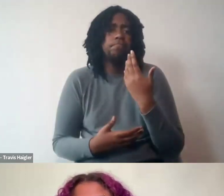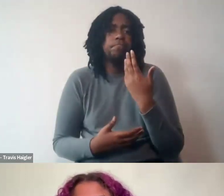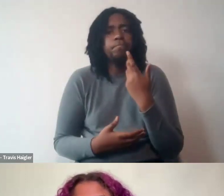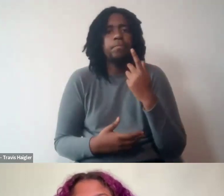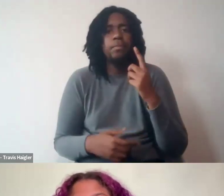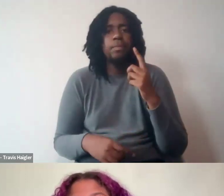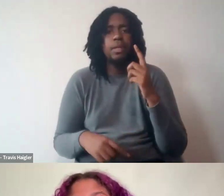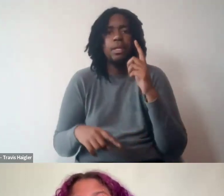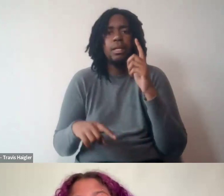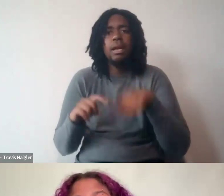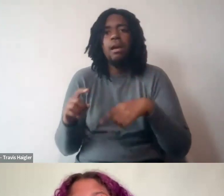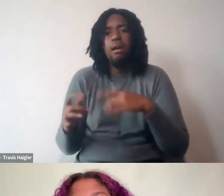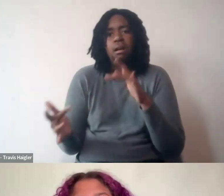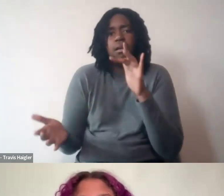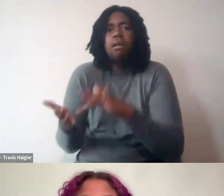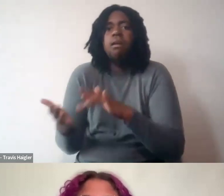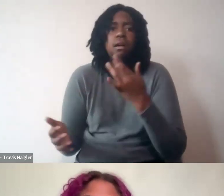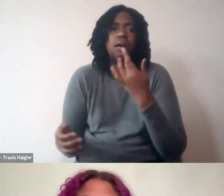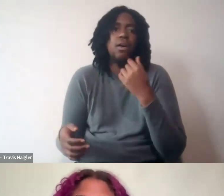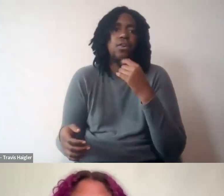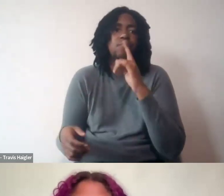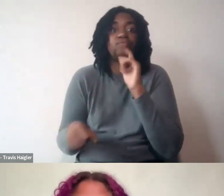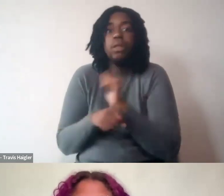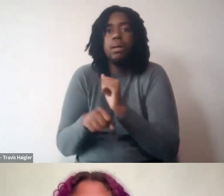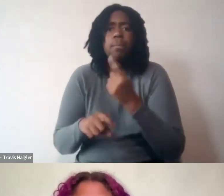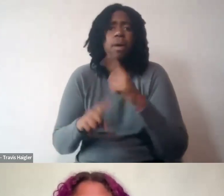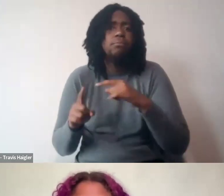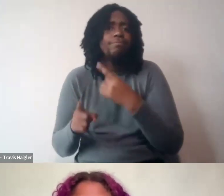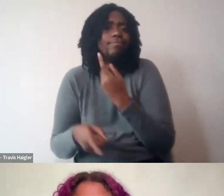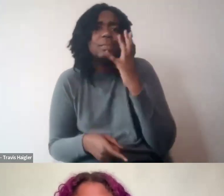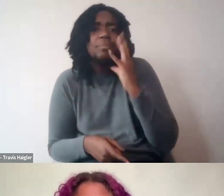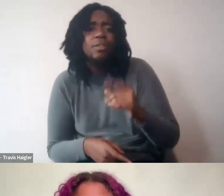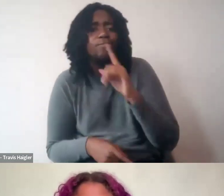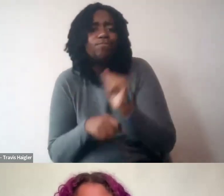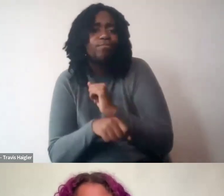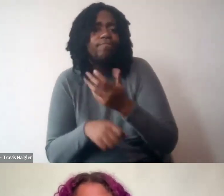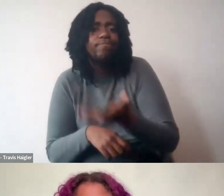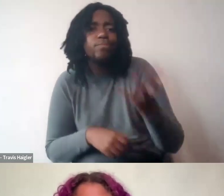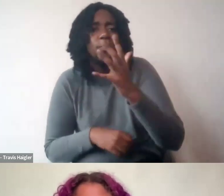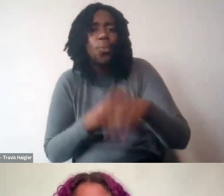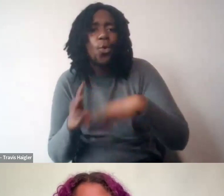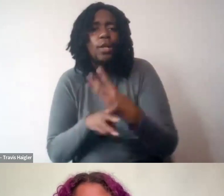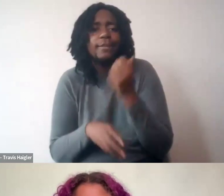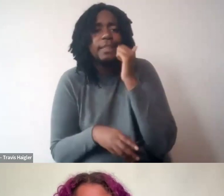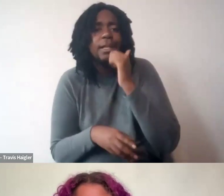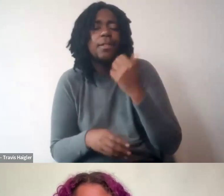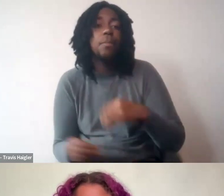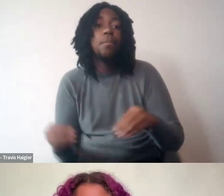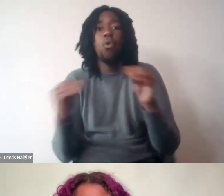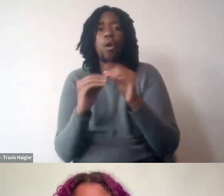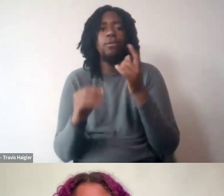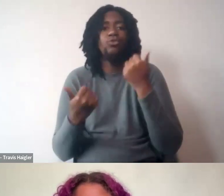be tainted with reality when they're in reality every day. And the more that we